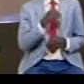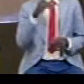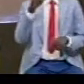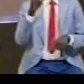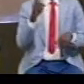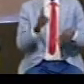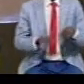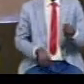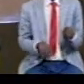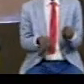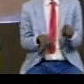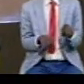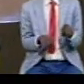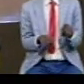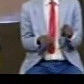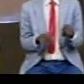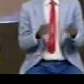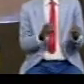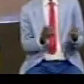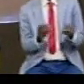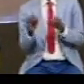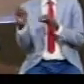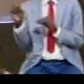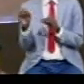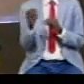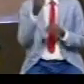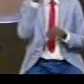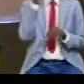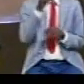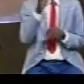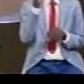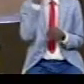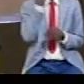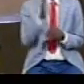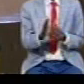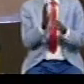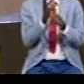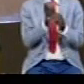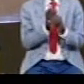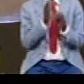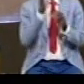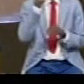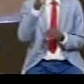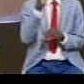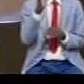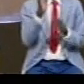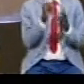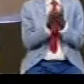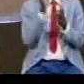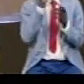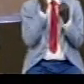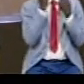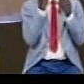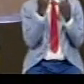to move, because you will hear testimonies tonight that will surprise you. So check up